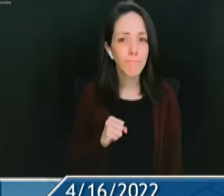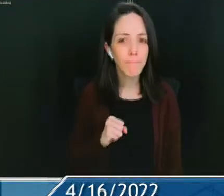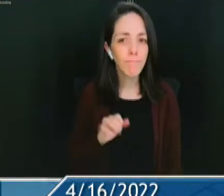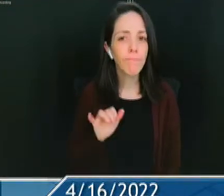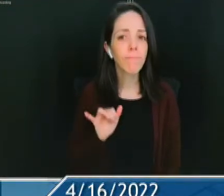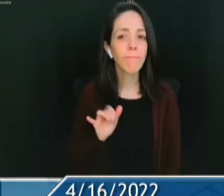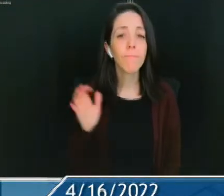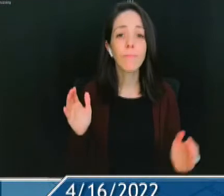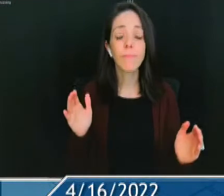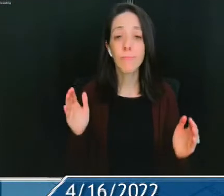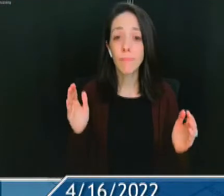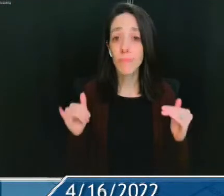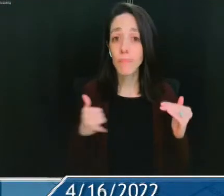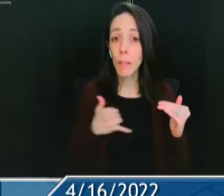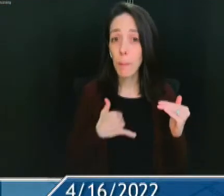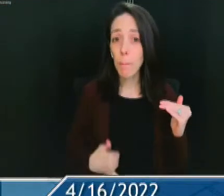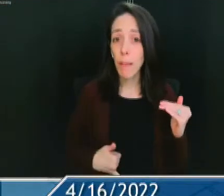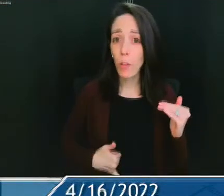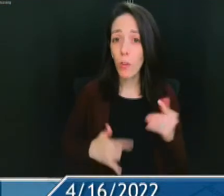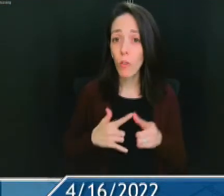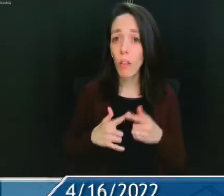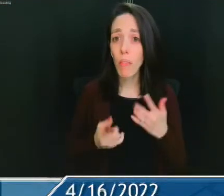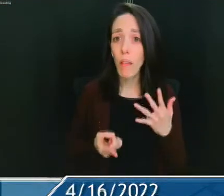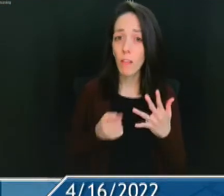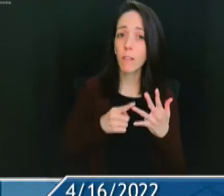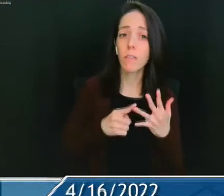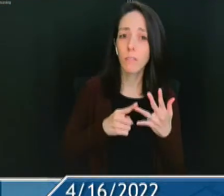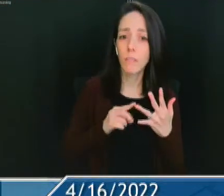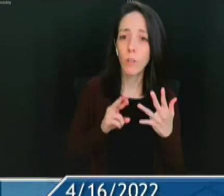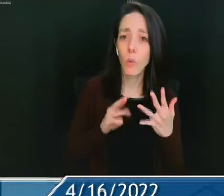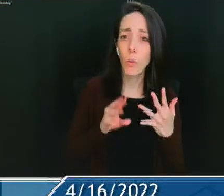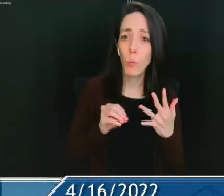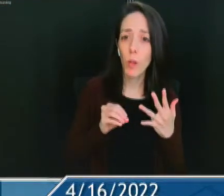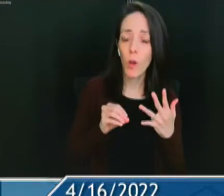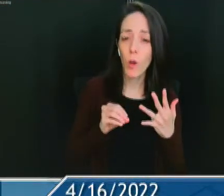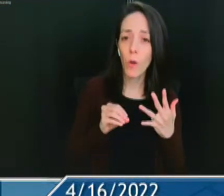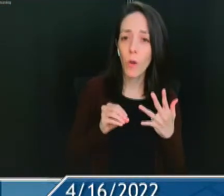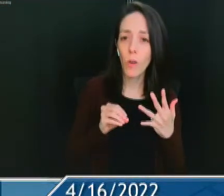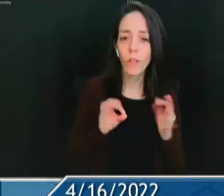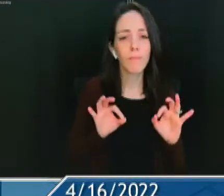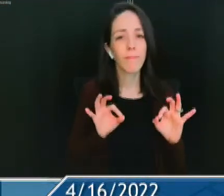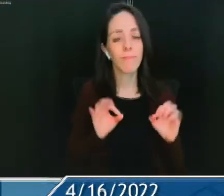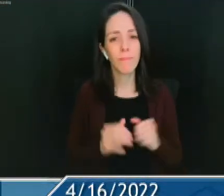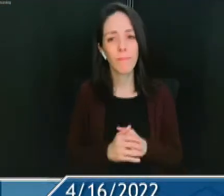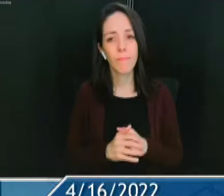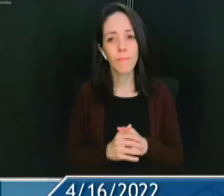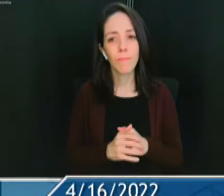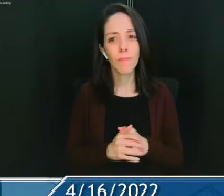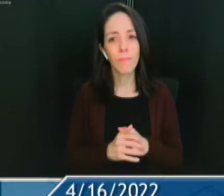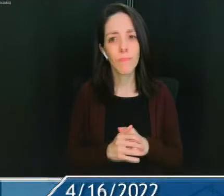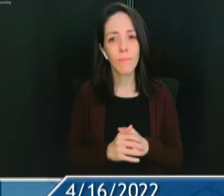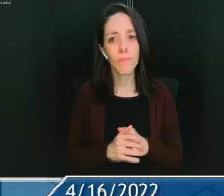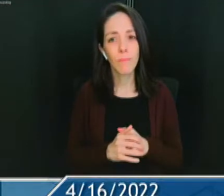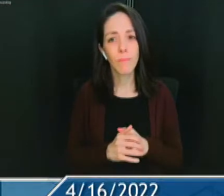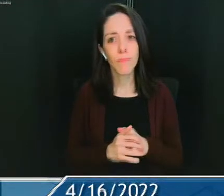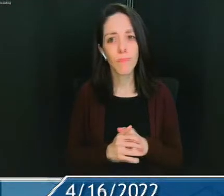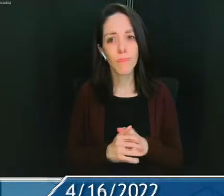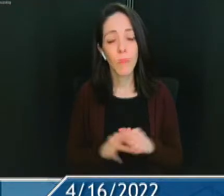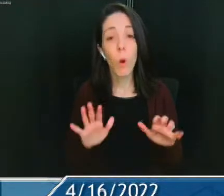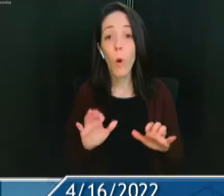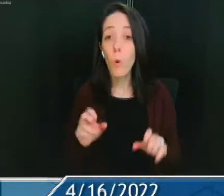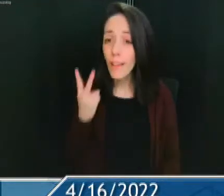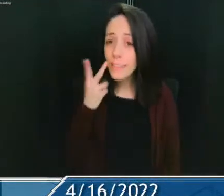to the mayor and then come back to Commissioner Rubio? It was a good frozen picture, though. Oh, there. Oh, is it frozen still? No,